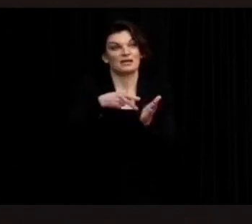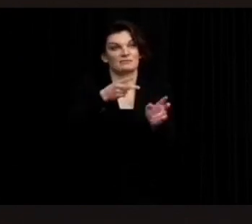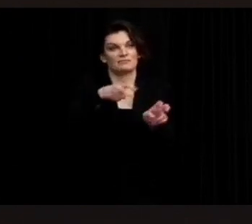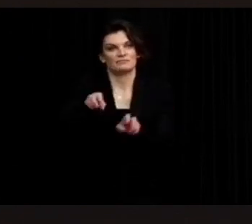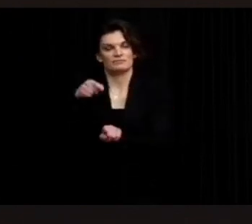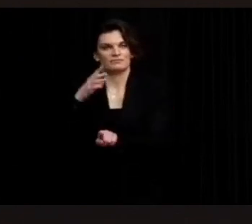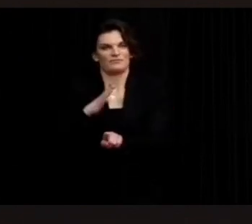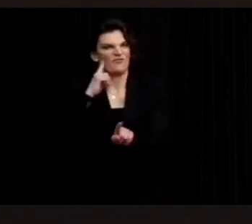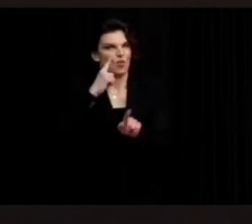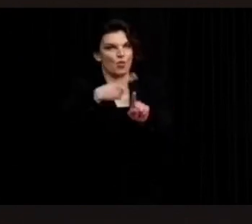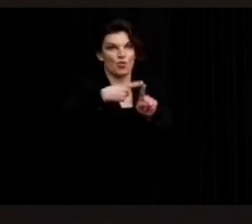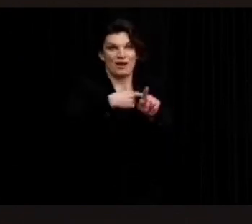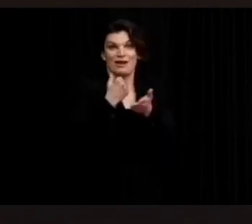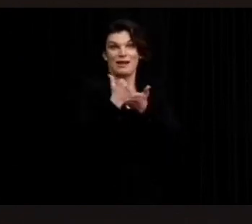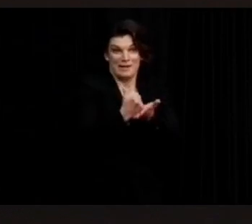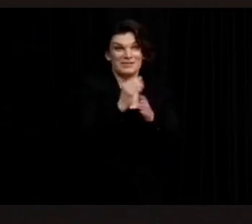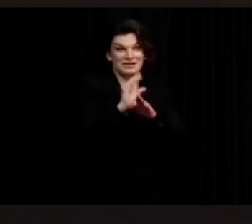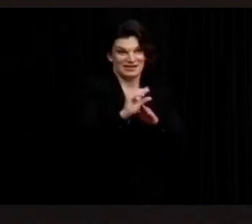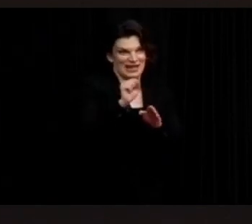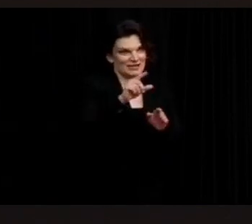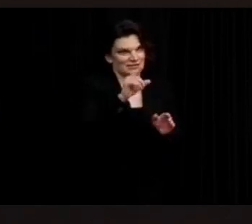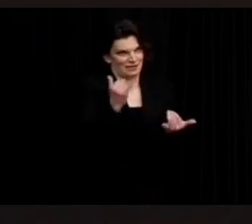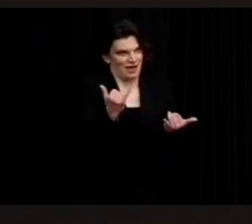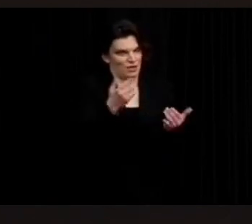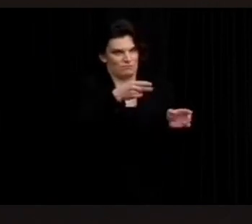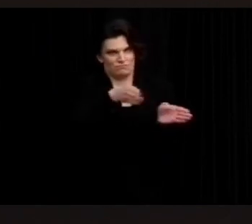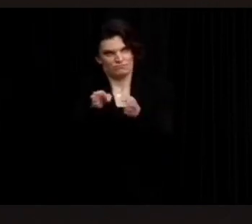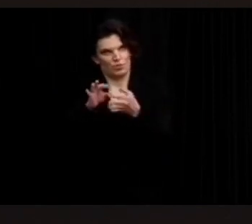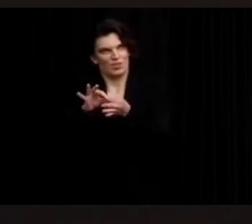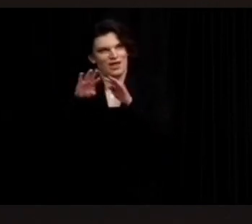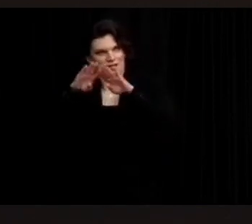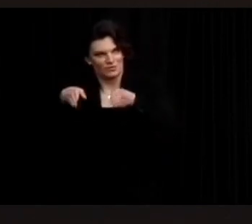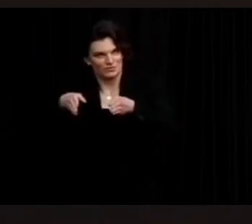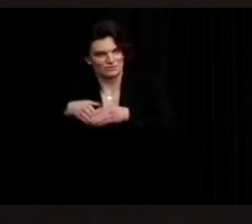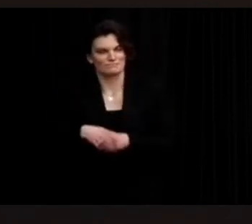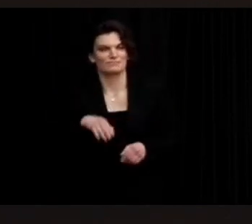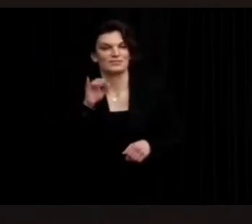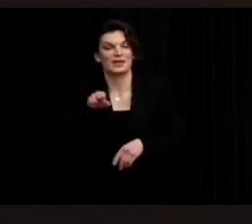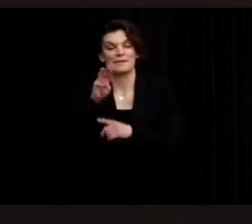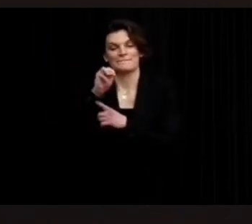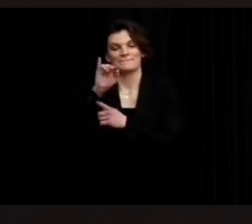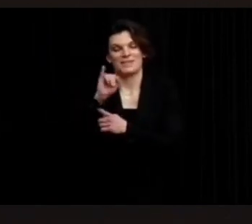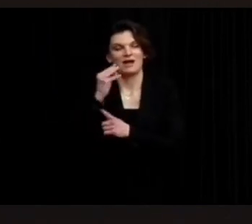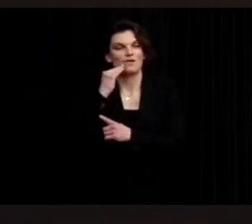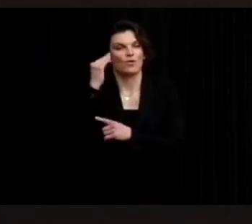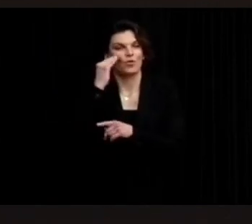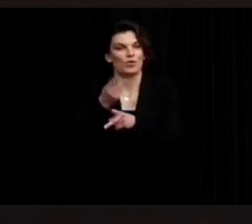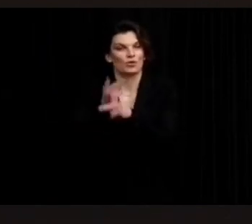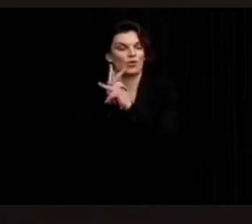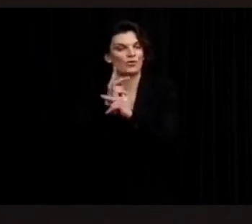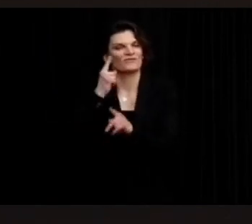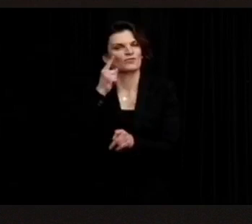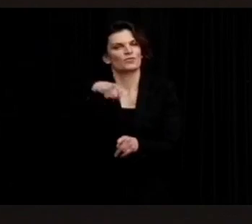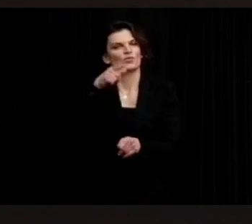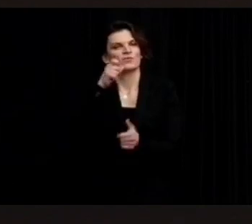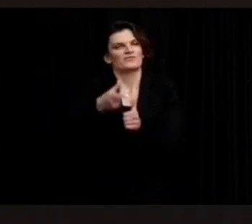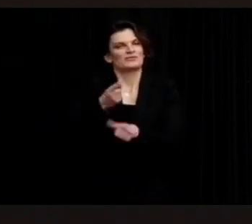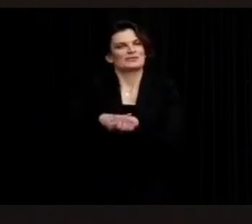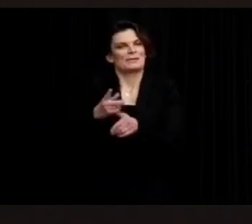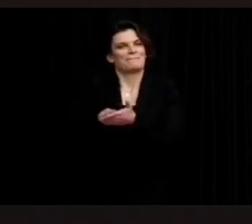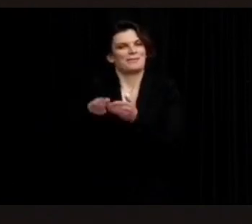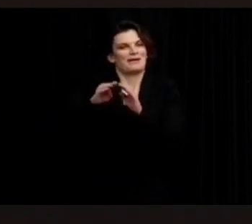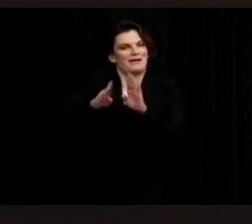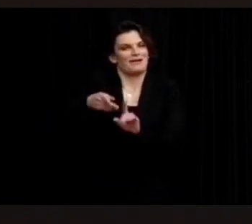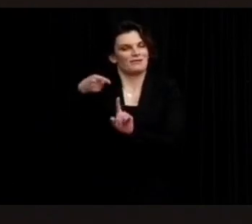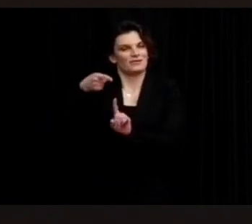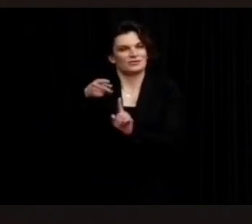the foundation to buy a home. My Home Loan is a mortgage program for first-time buyers that also